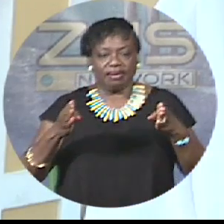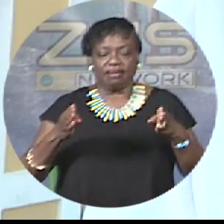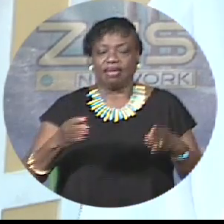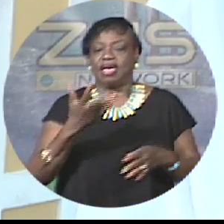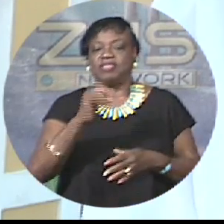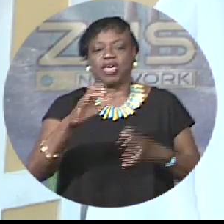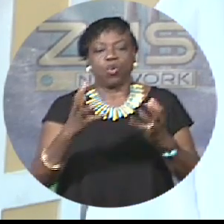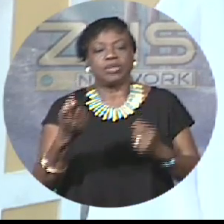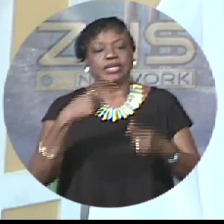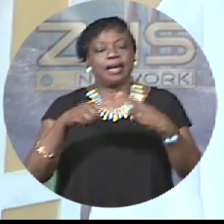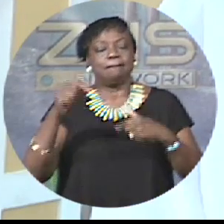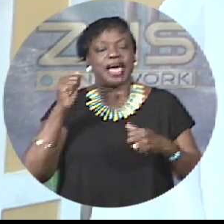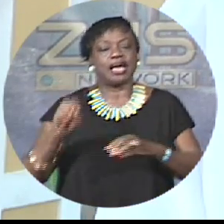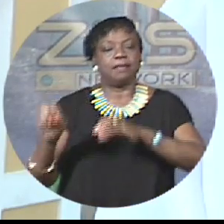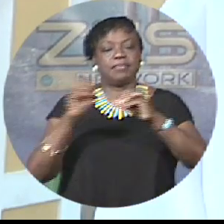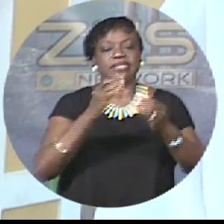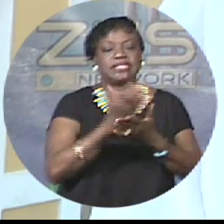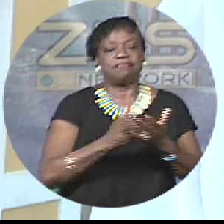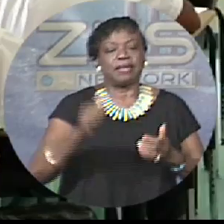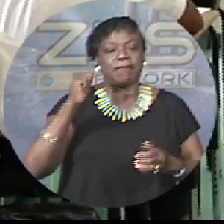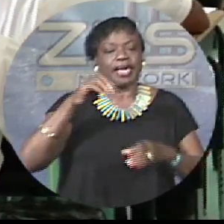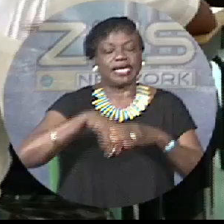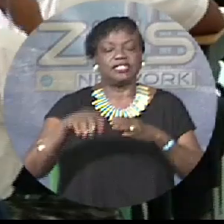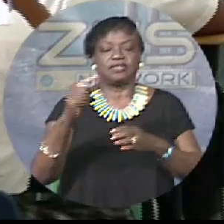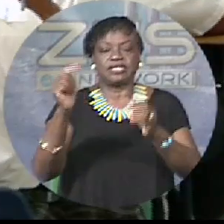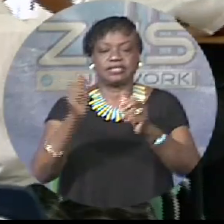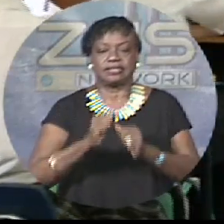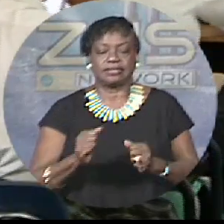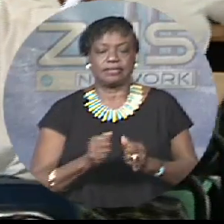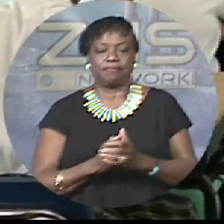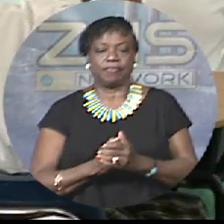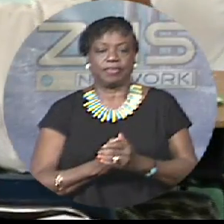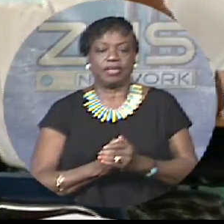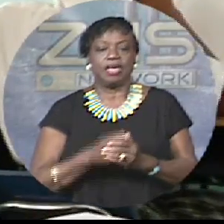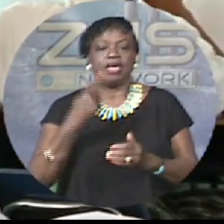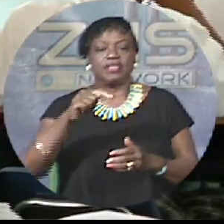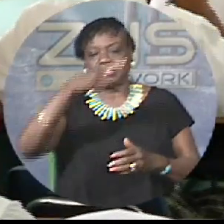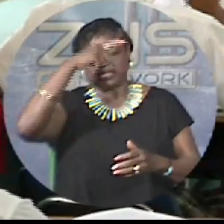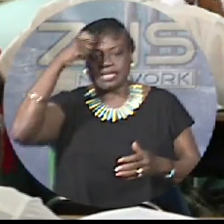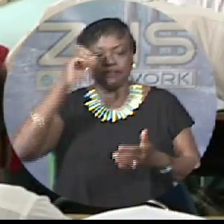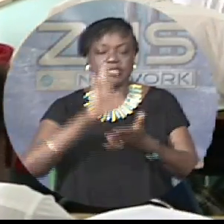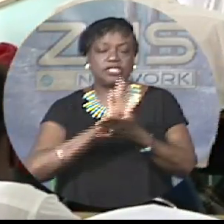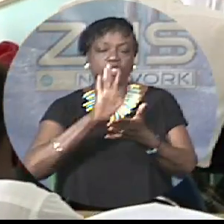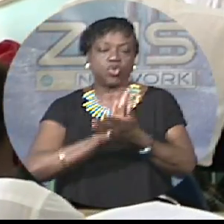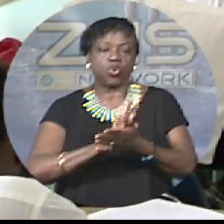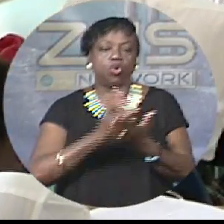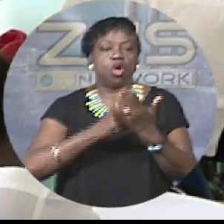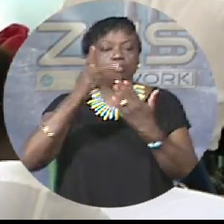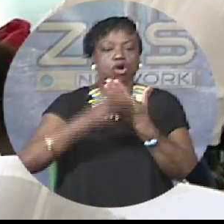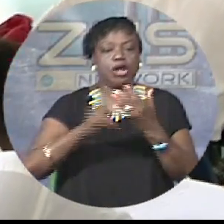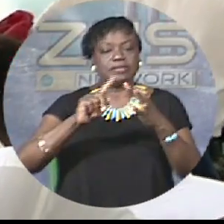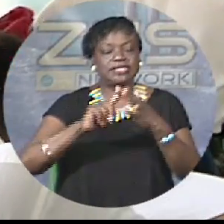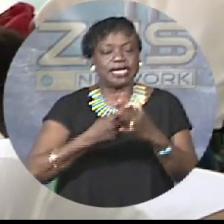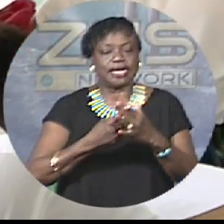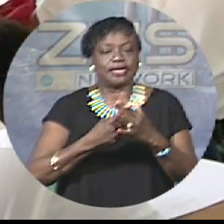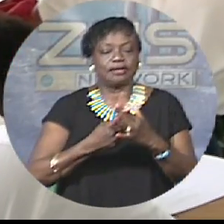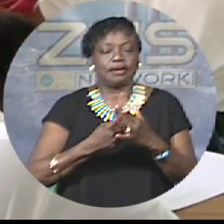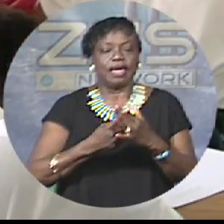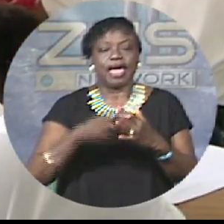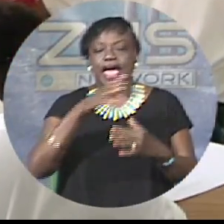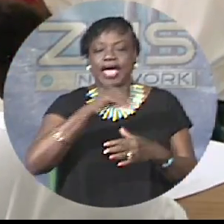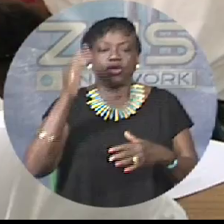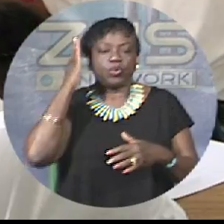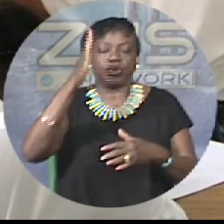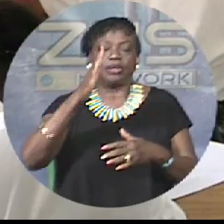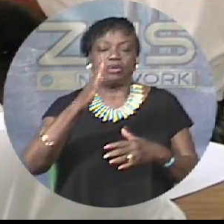come back and just put something back into the system. The 4-week summer school program began immediately when school closed and will run for a